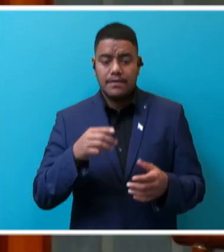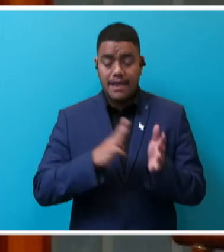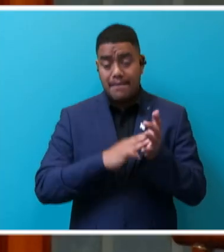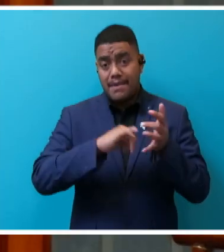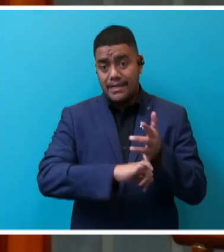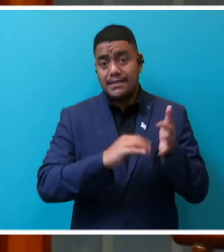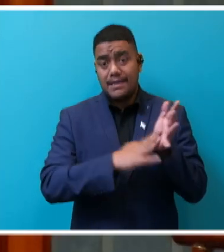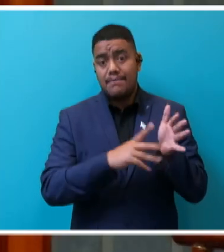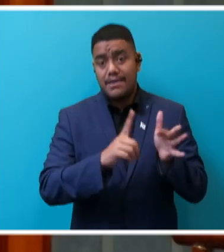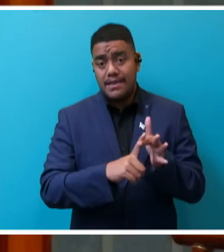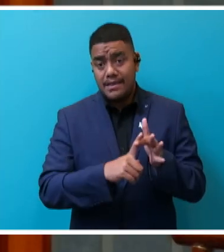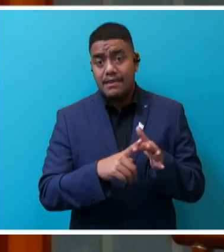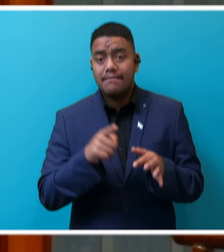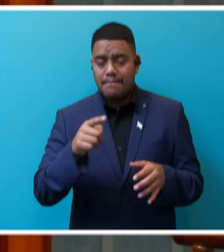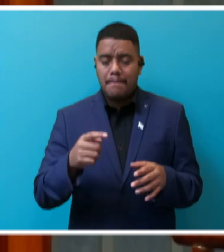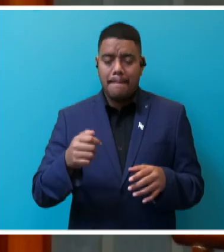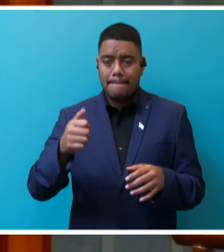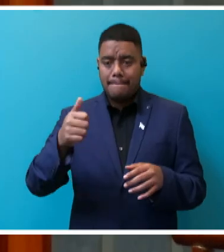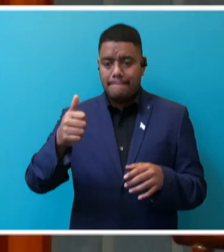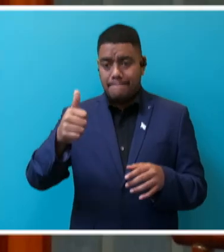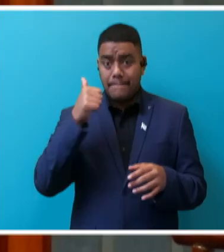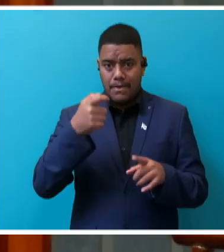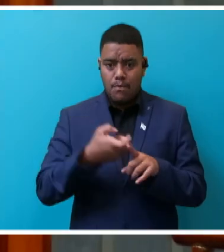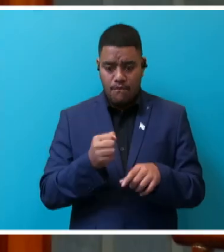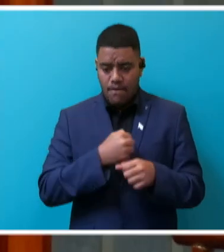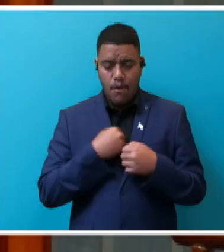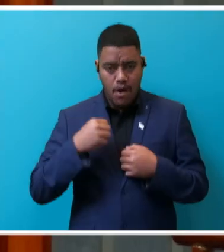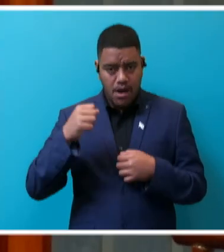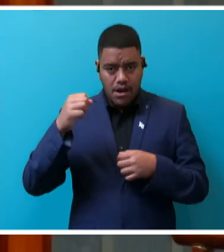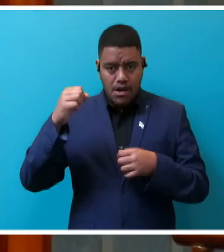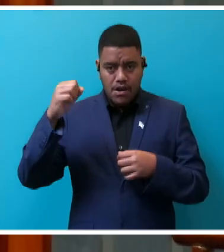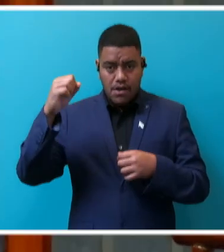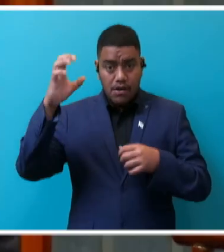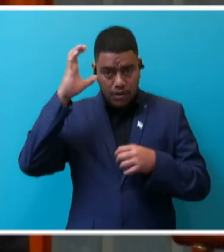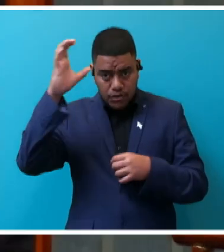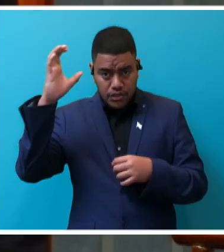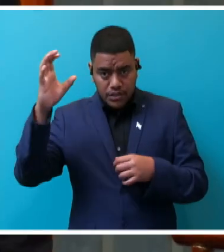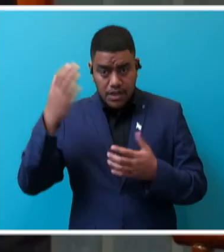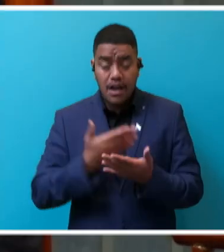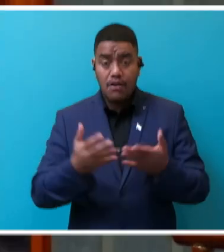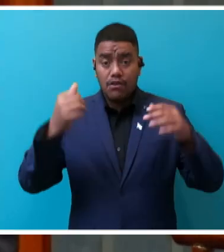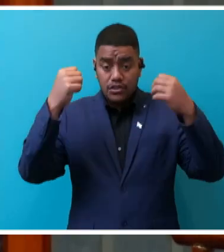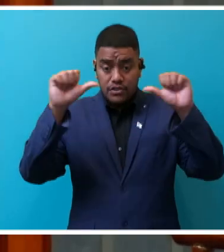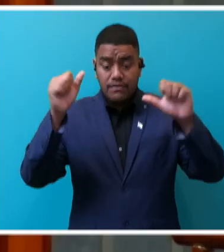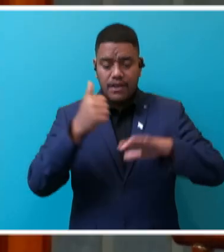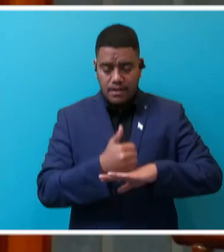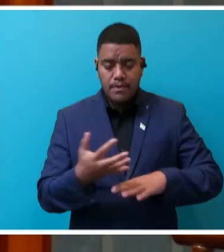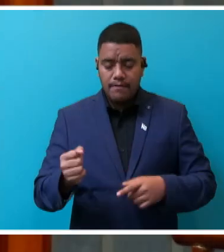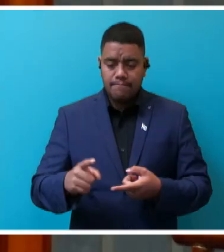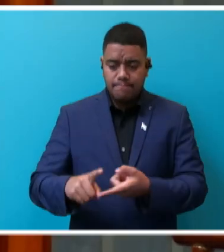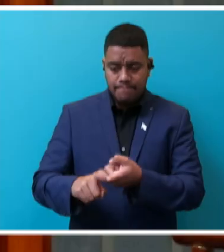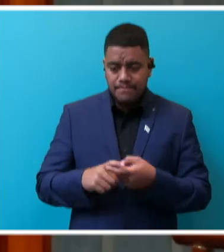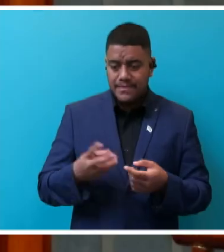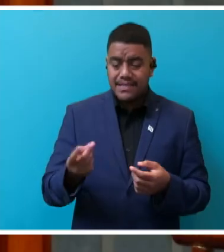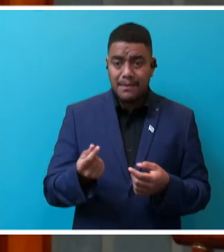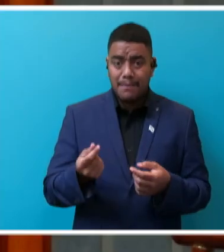MSMEs, which are the backbone of our country. And to achieve this, government has adopted several practical